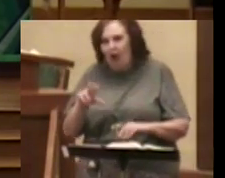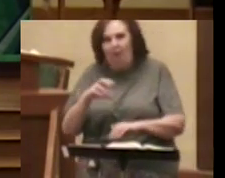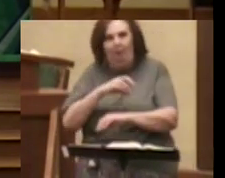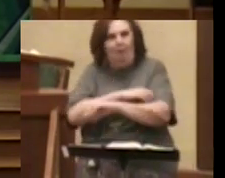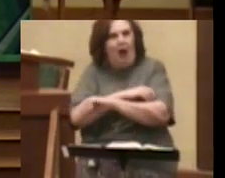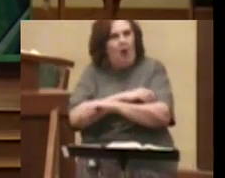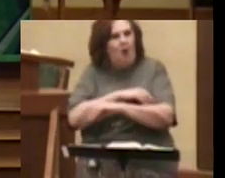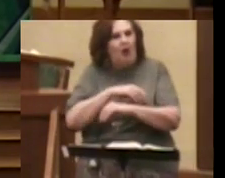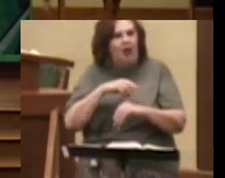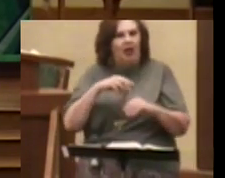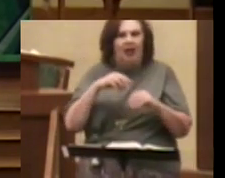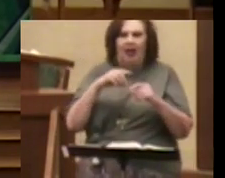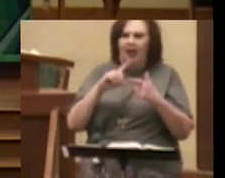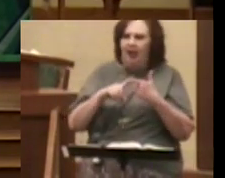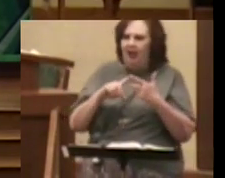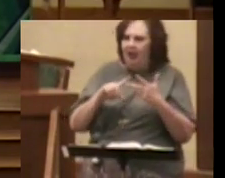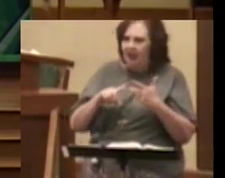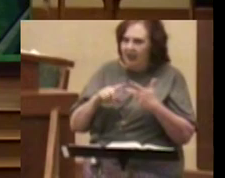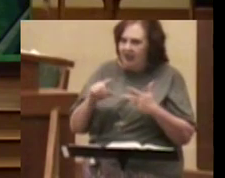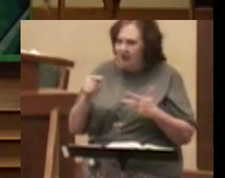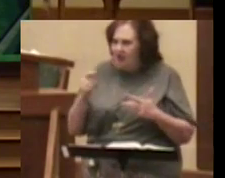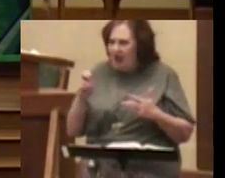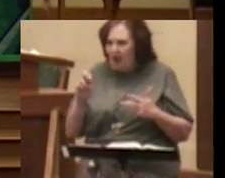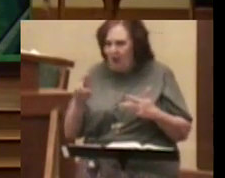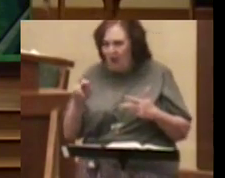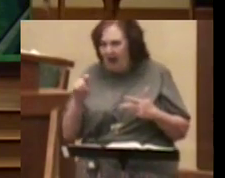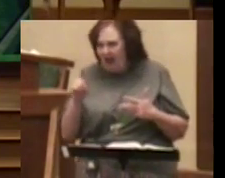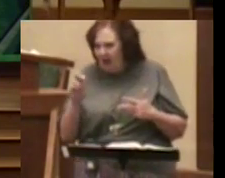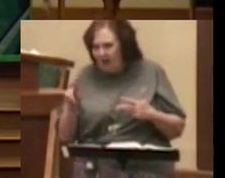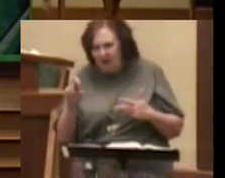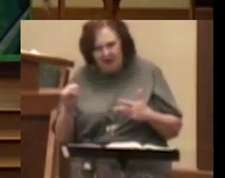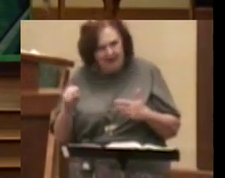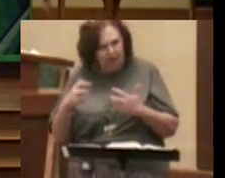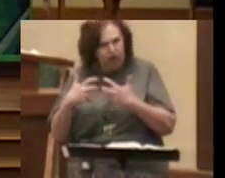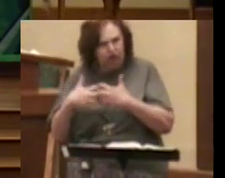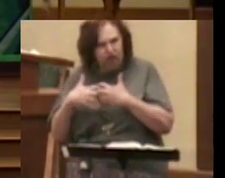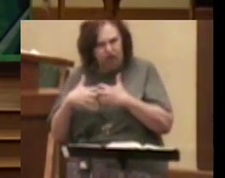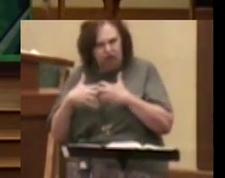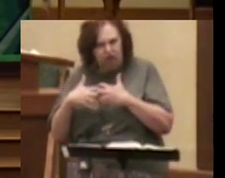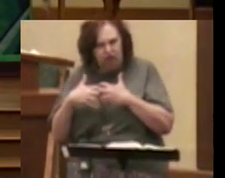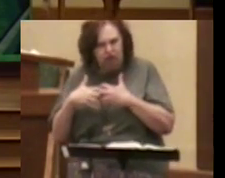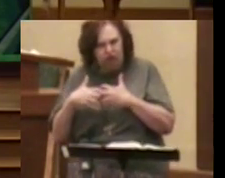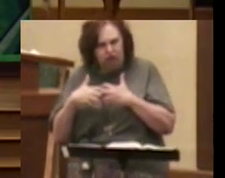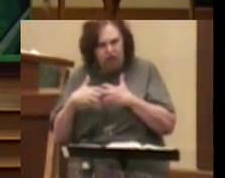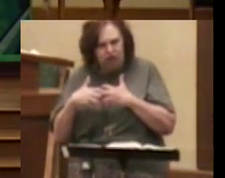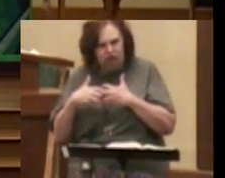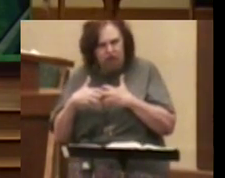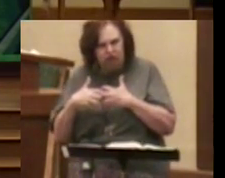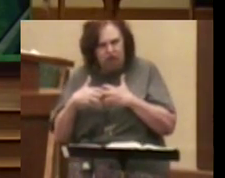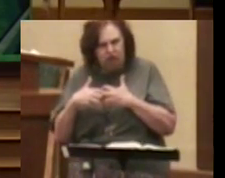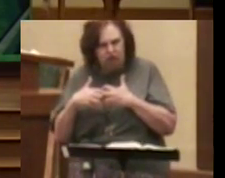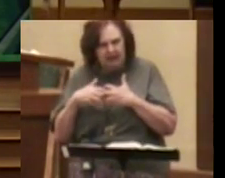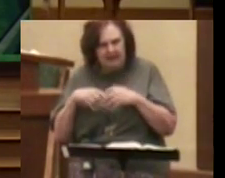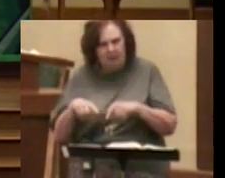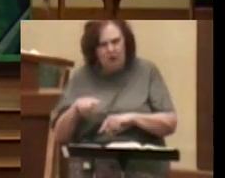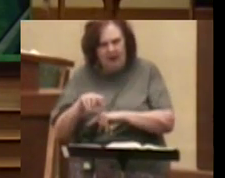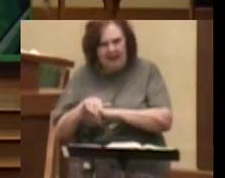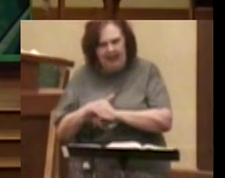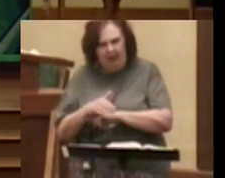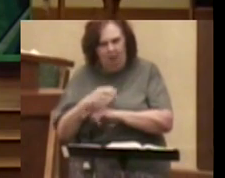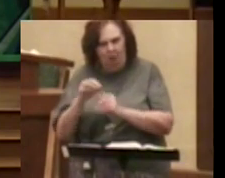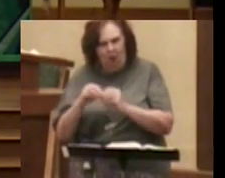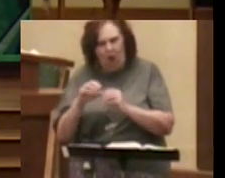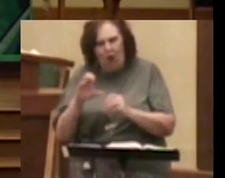in their homes, generators going almost 24/7, except maybe in the hours of the night when it was a bit